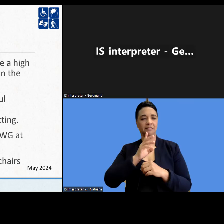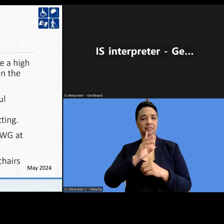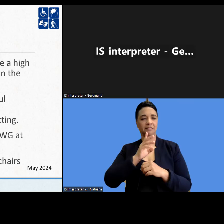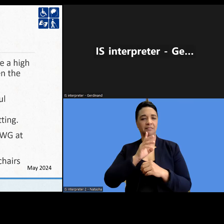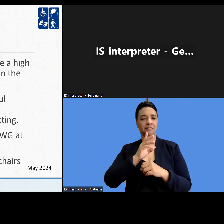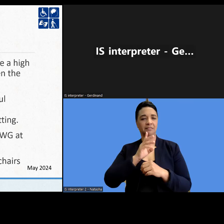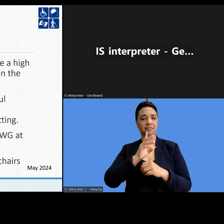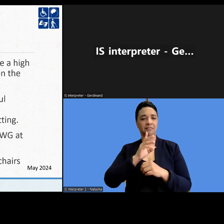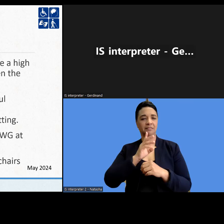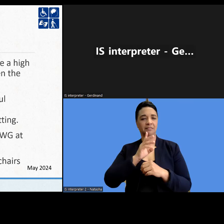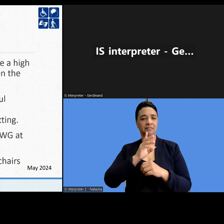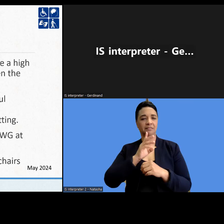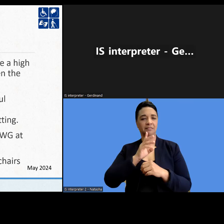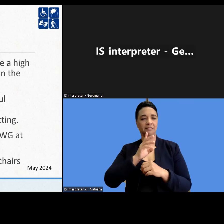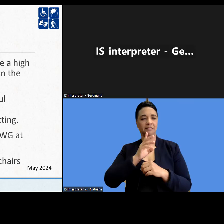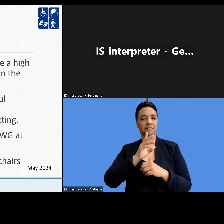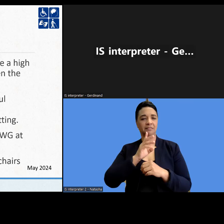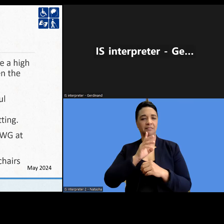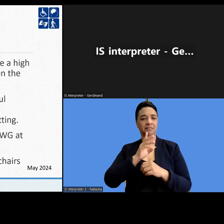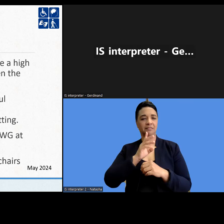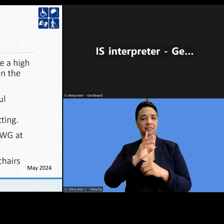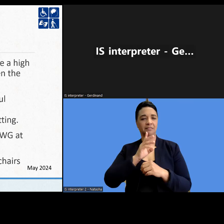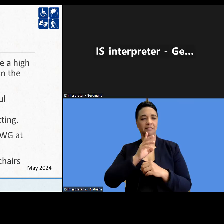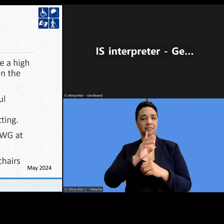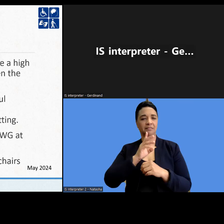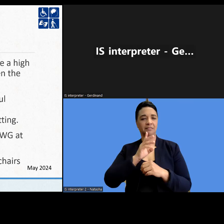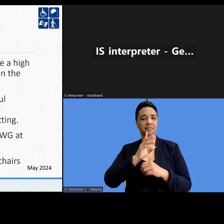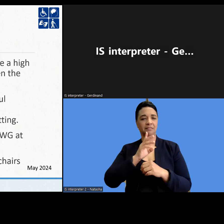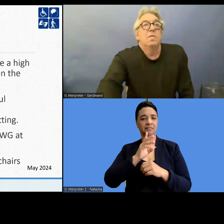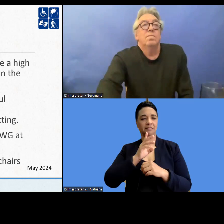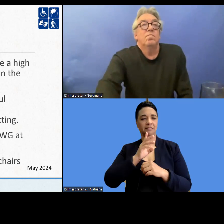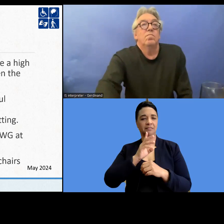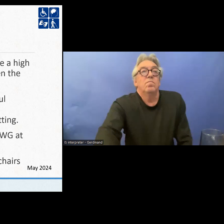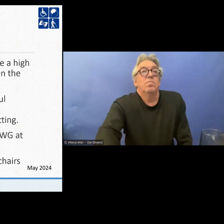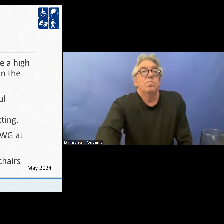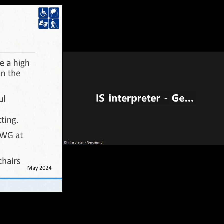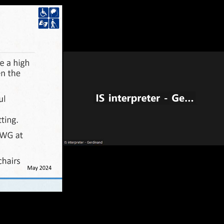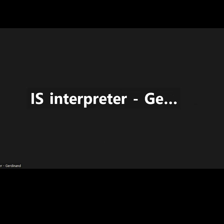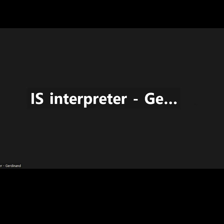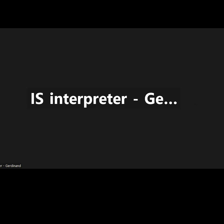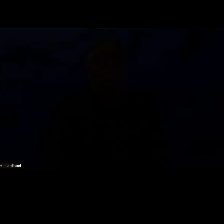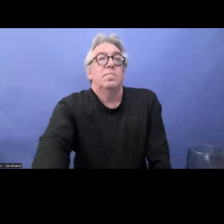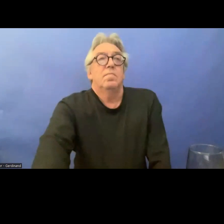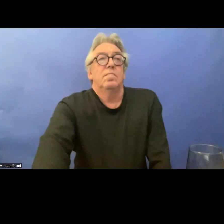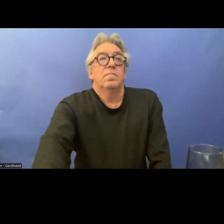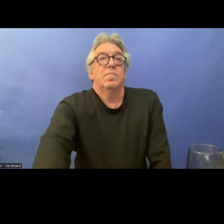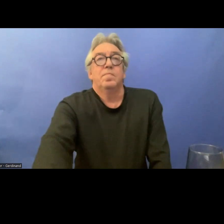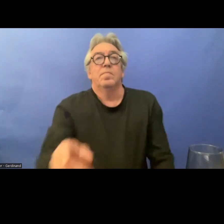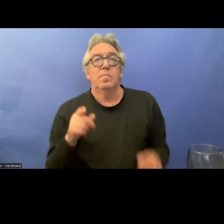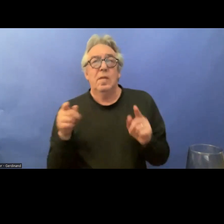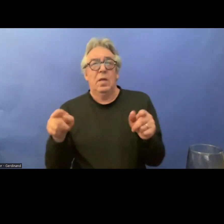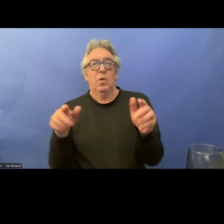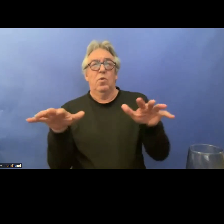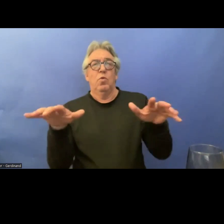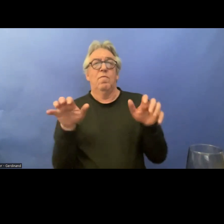with disabilities through the humanitarian program cycle and priority setting,